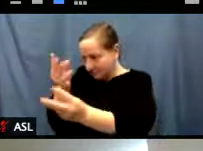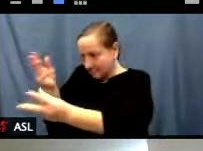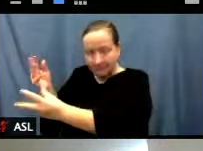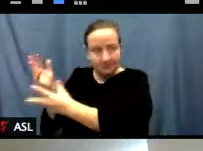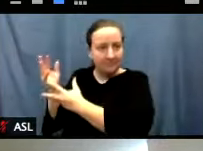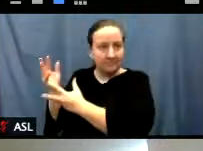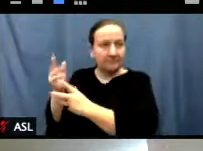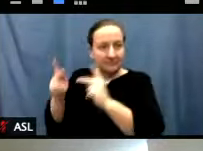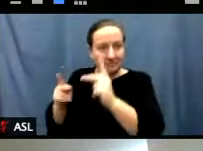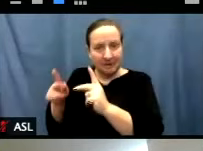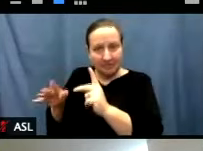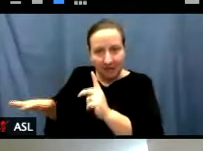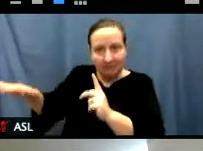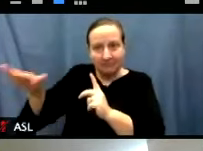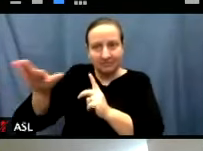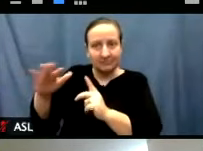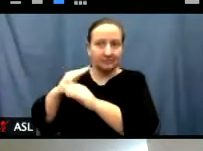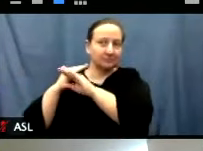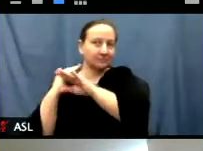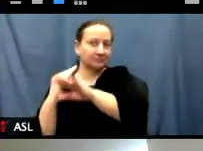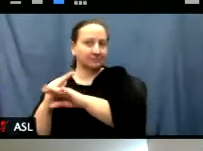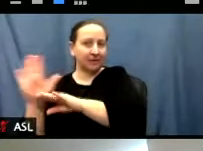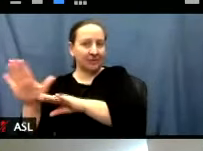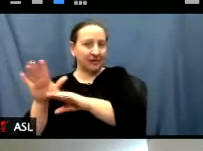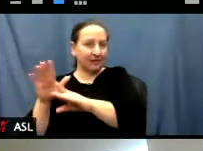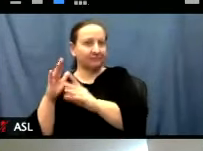Next slide, please.